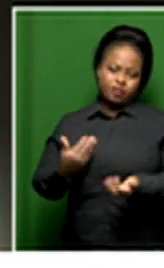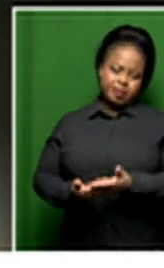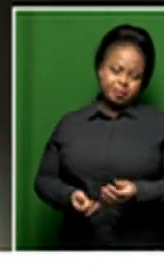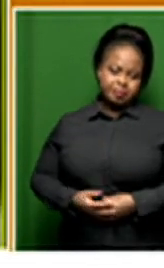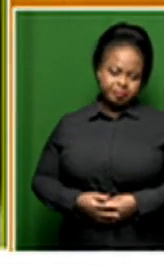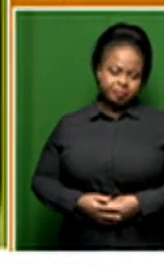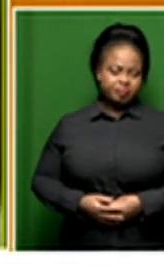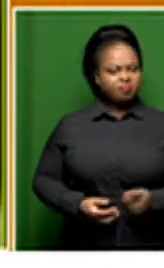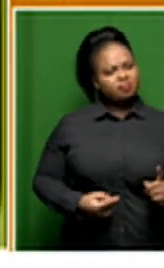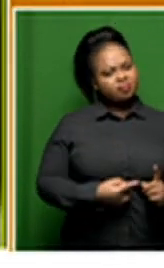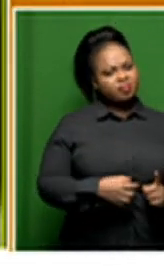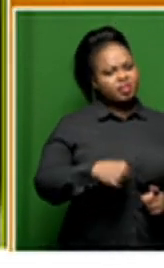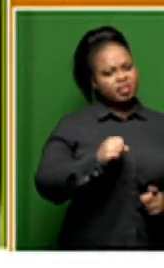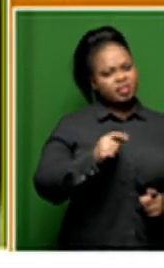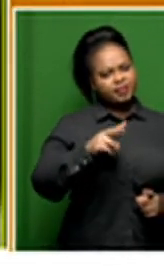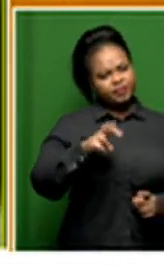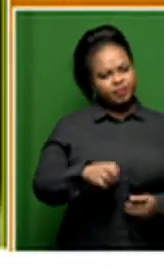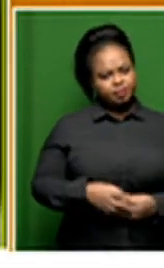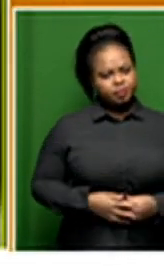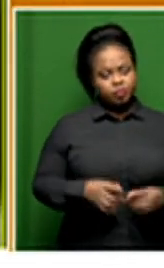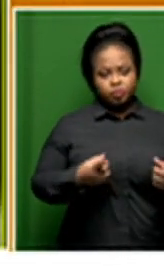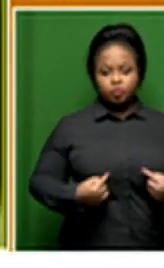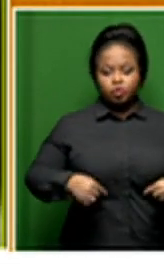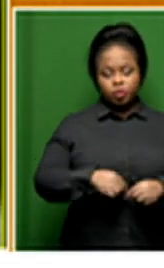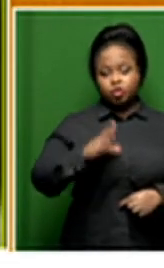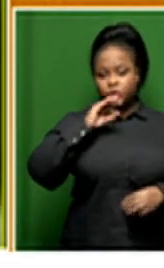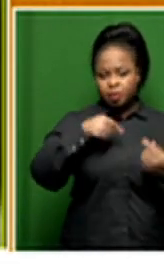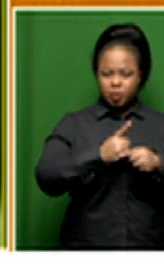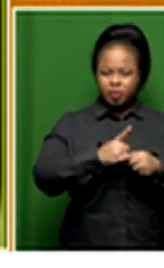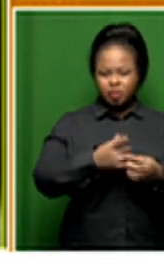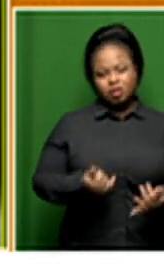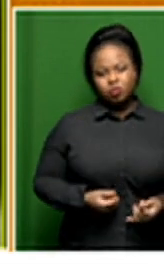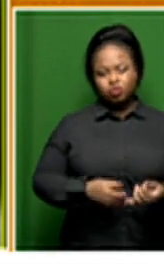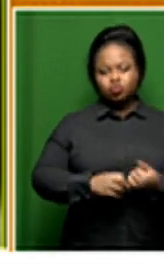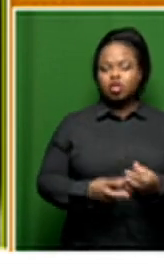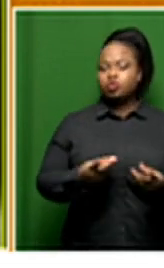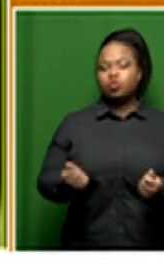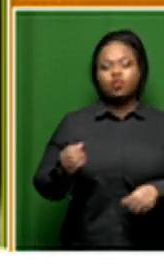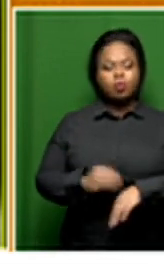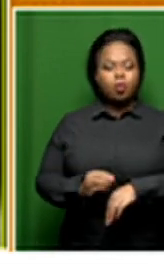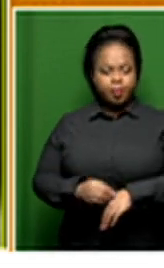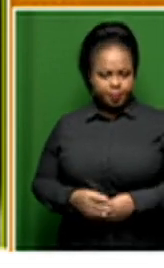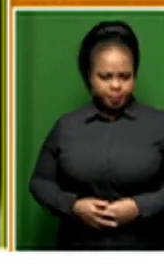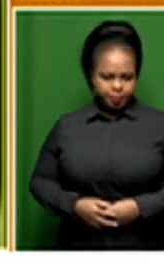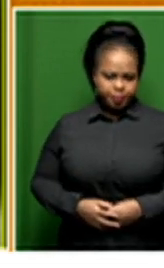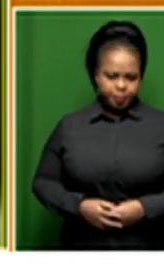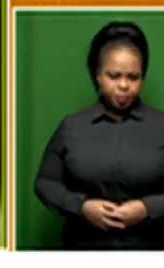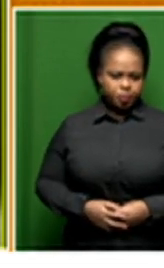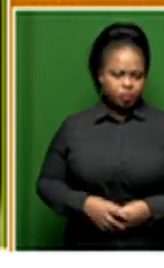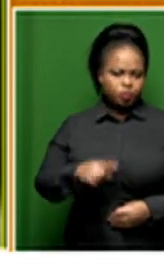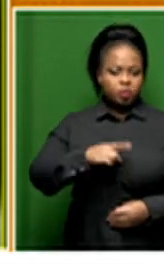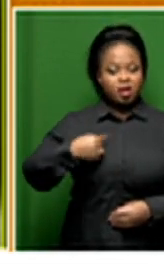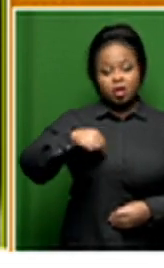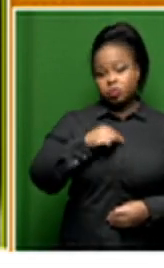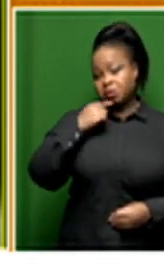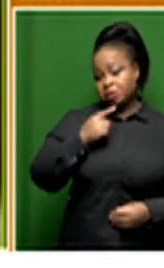Steve, help us out here. I mean, when we talk about it needs to be tailored to help the problem, when we talk about the fact that,